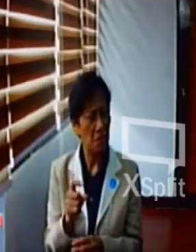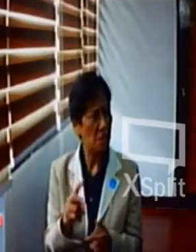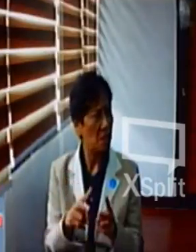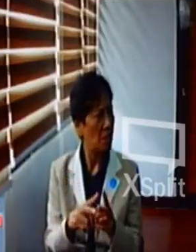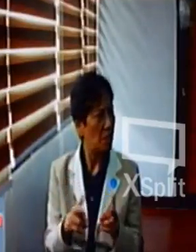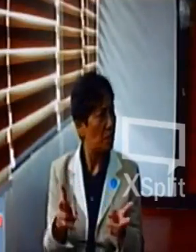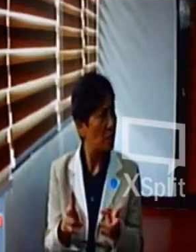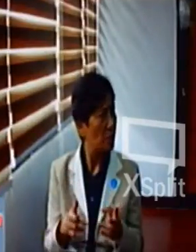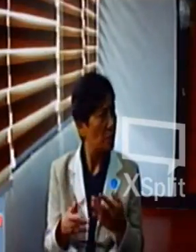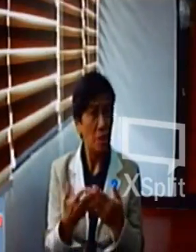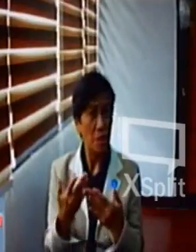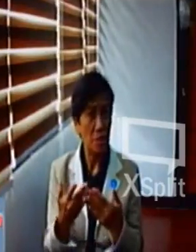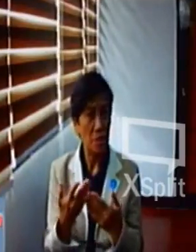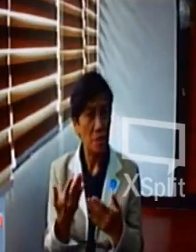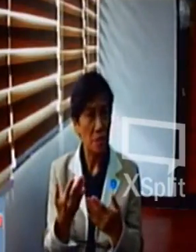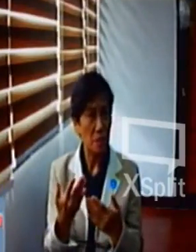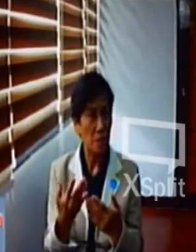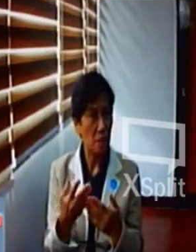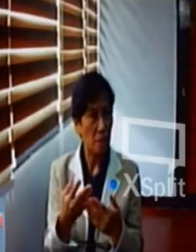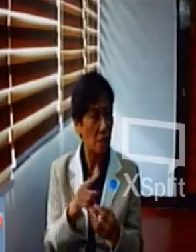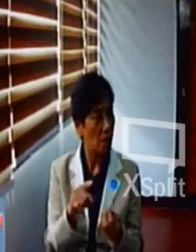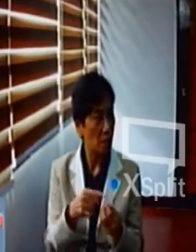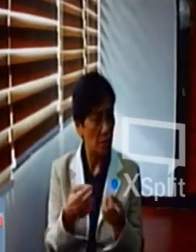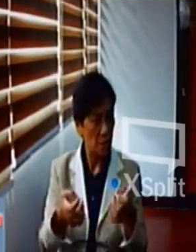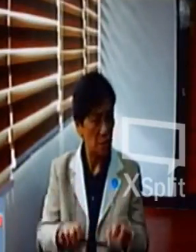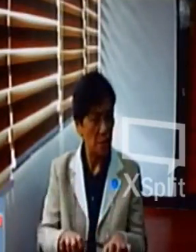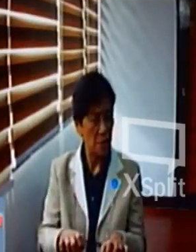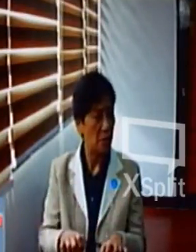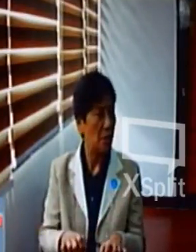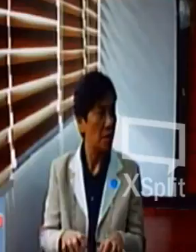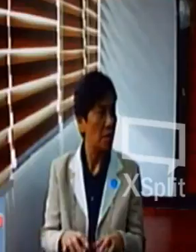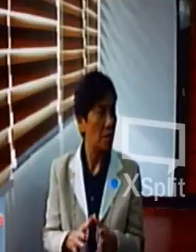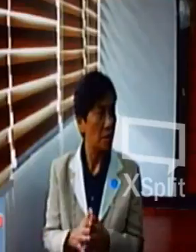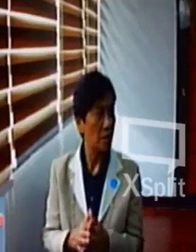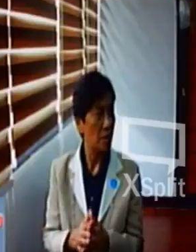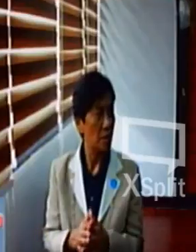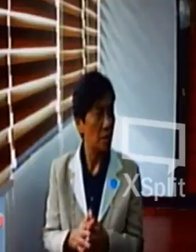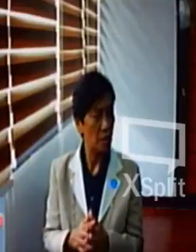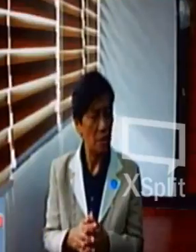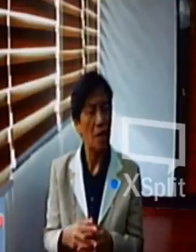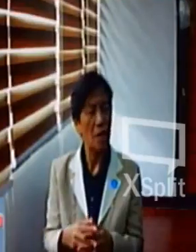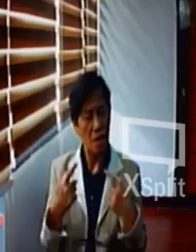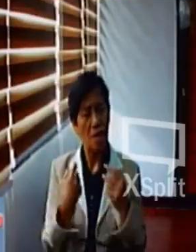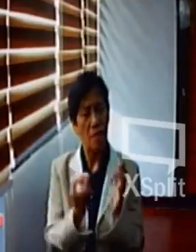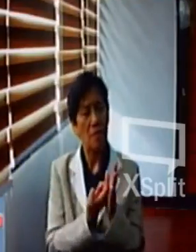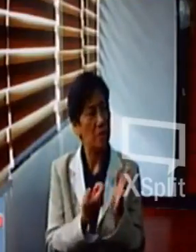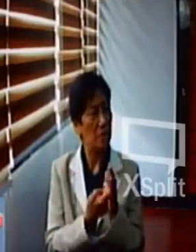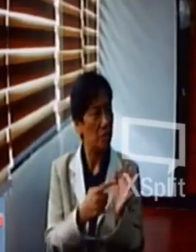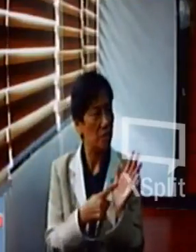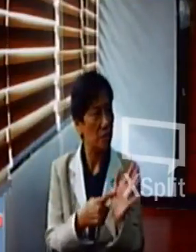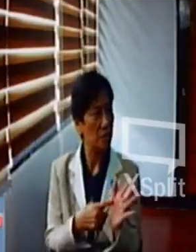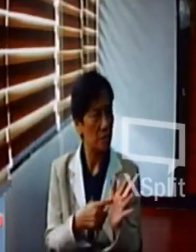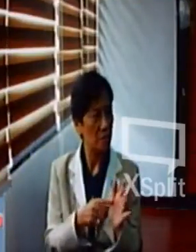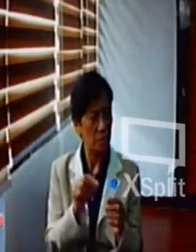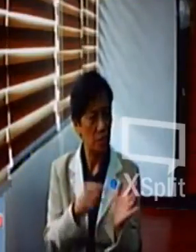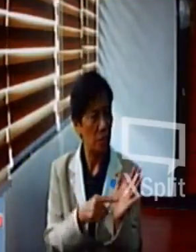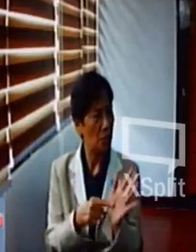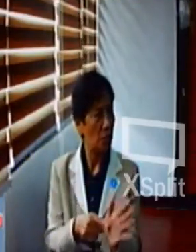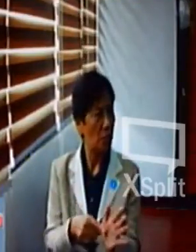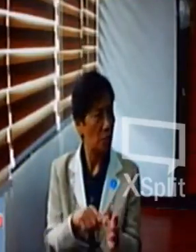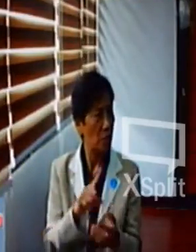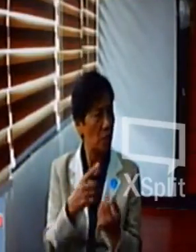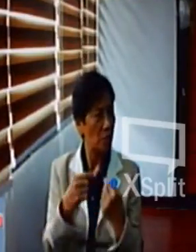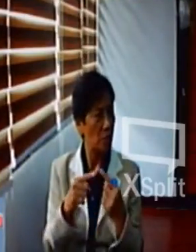recent in terms of geologic event, and there's evidence to show there's pinpointing towards